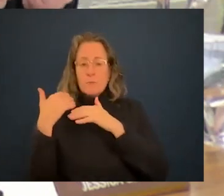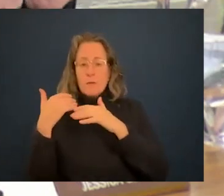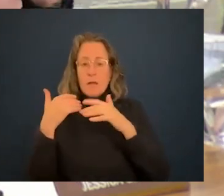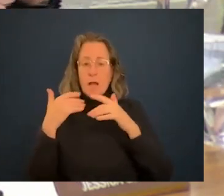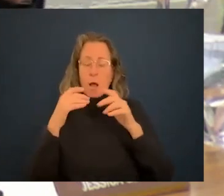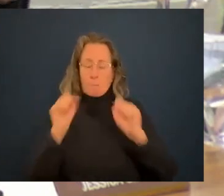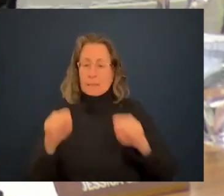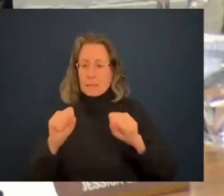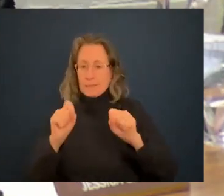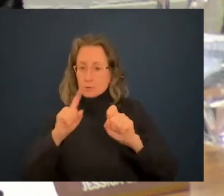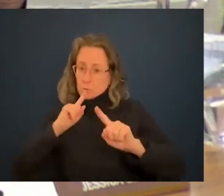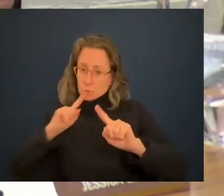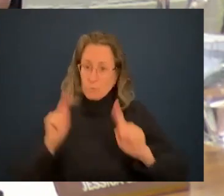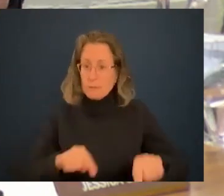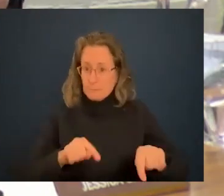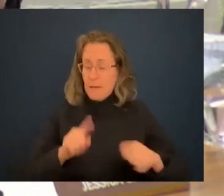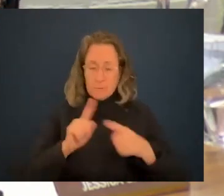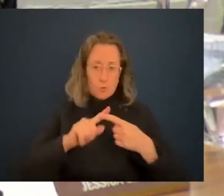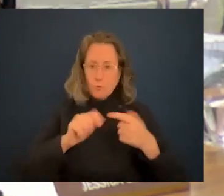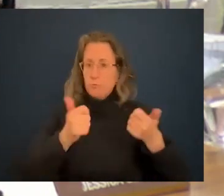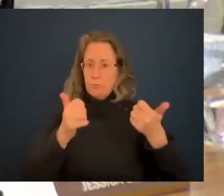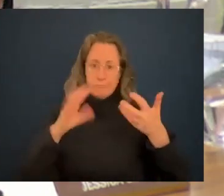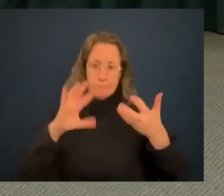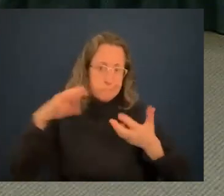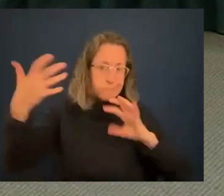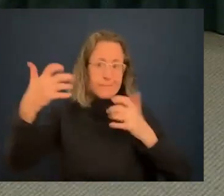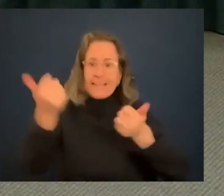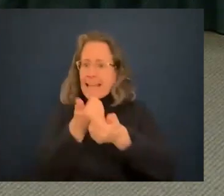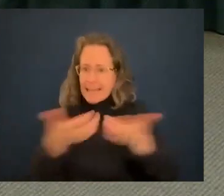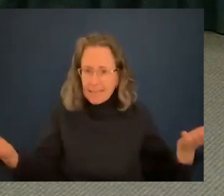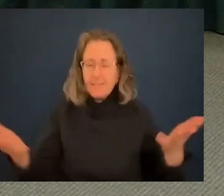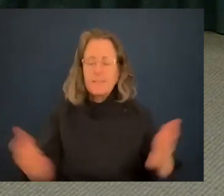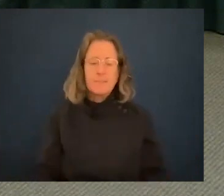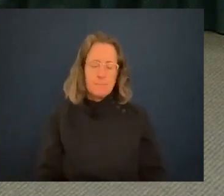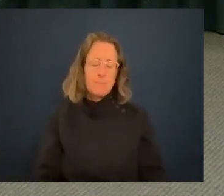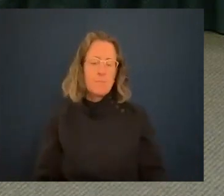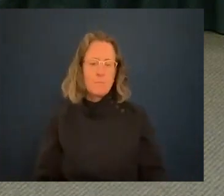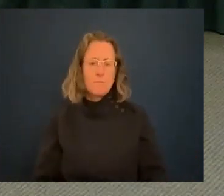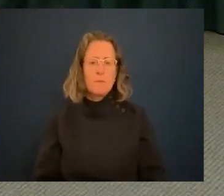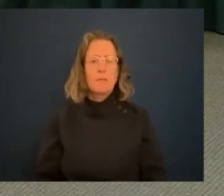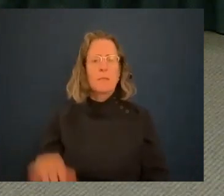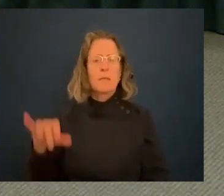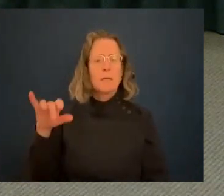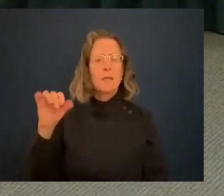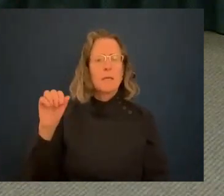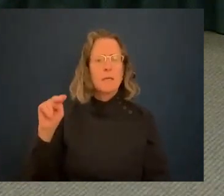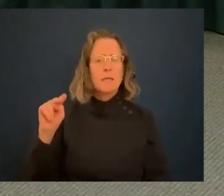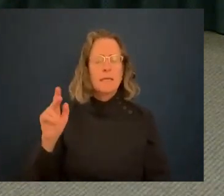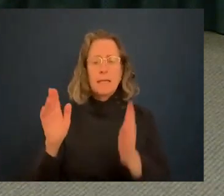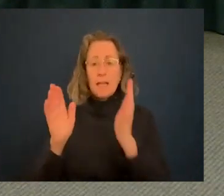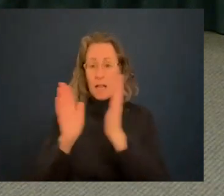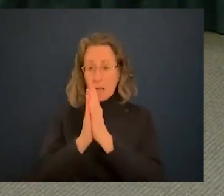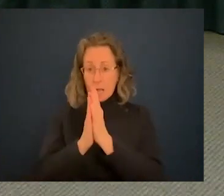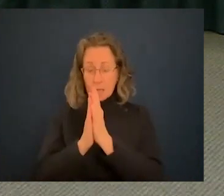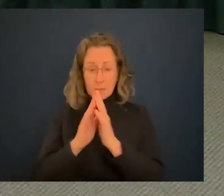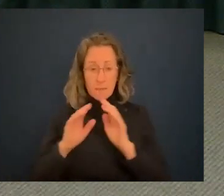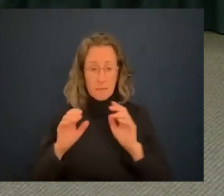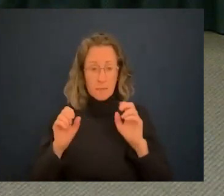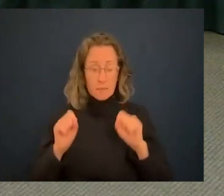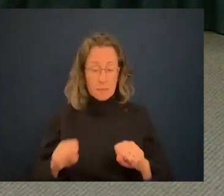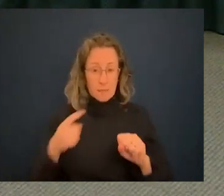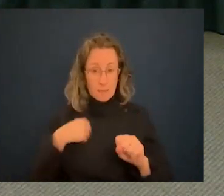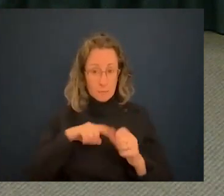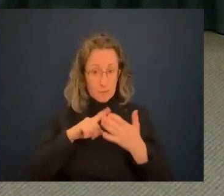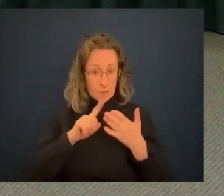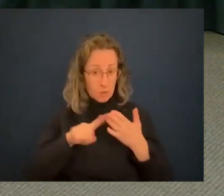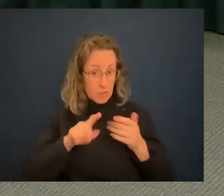lot of things uh are we prepared to check in uh and ensure that this goal of six